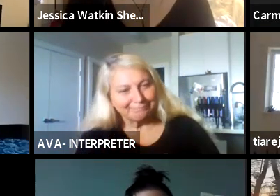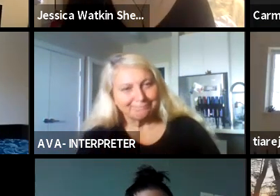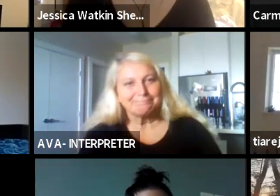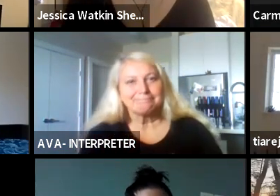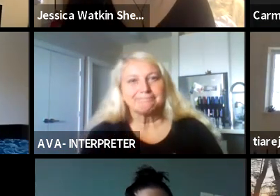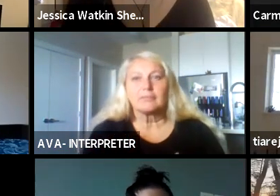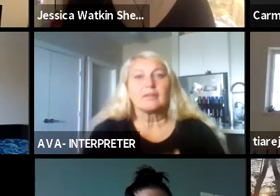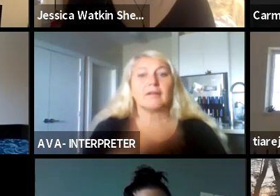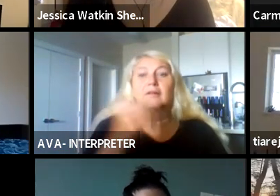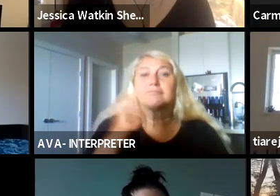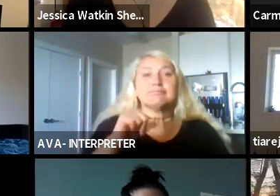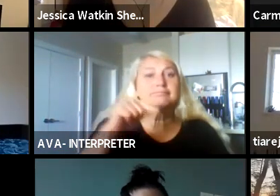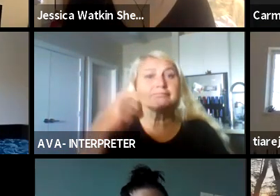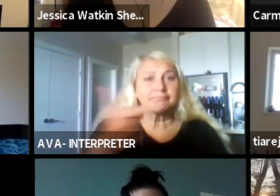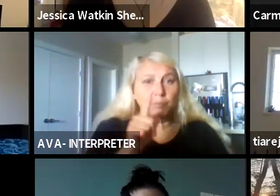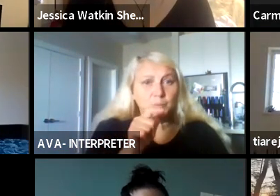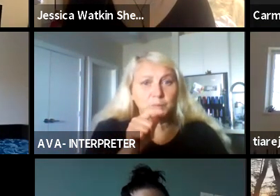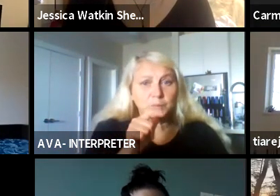Who next?